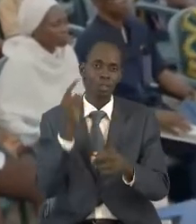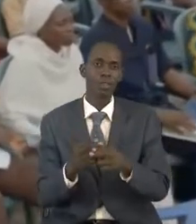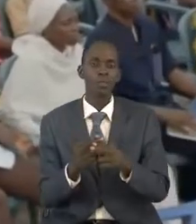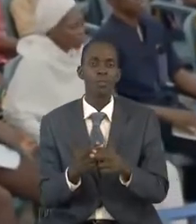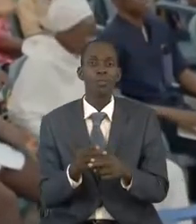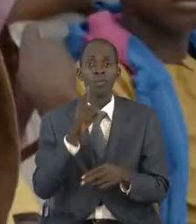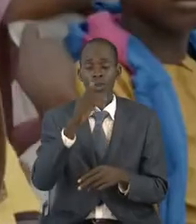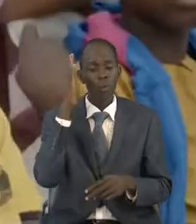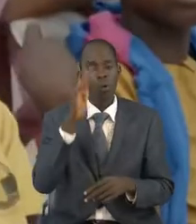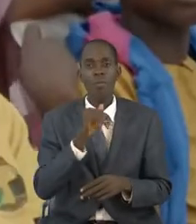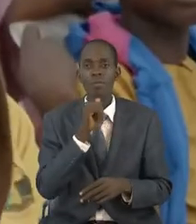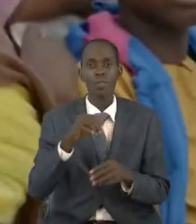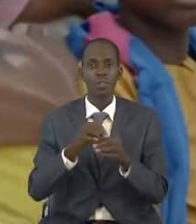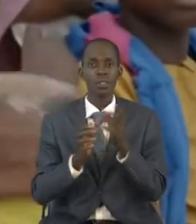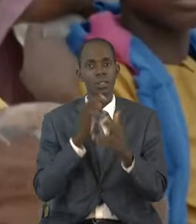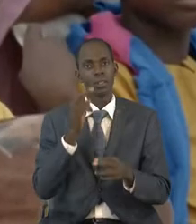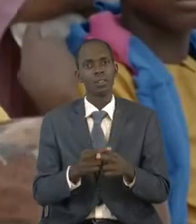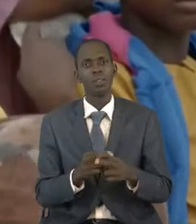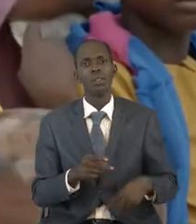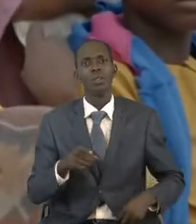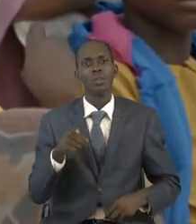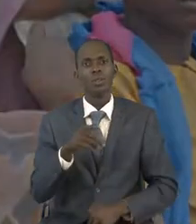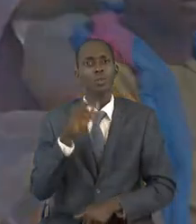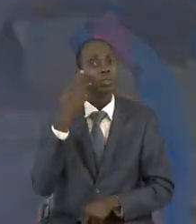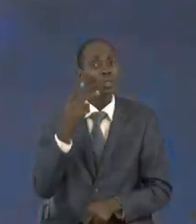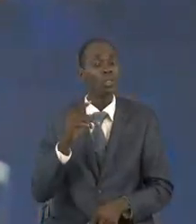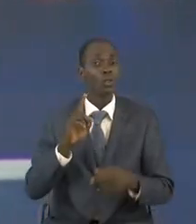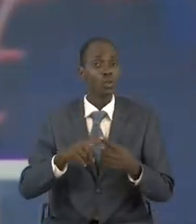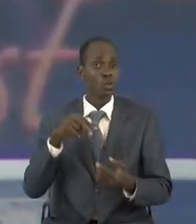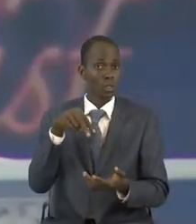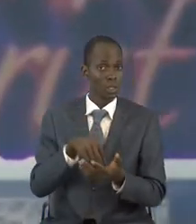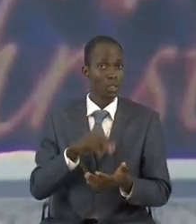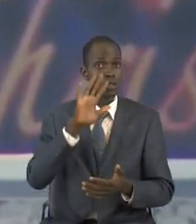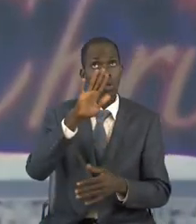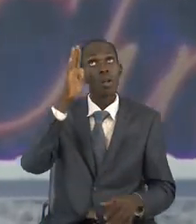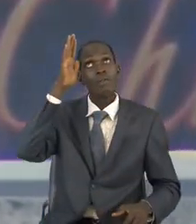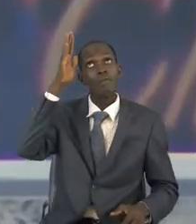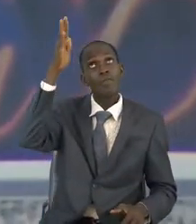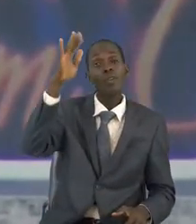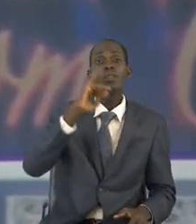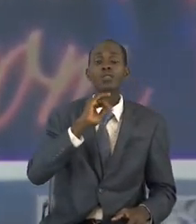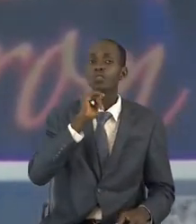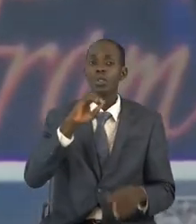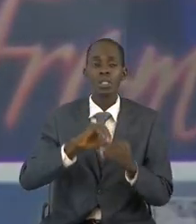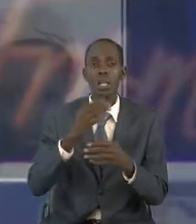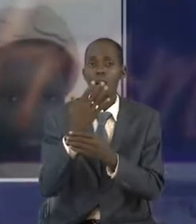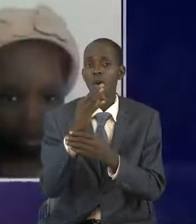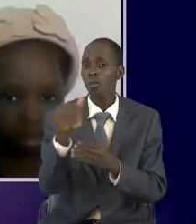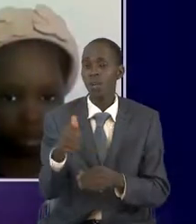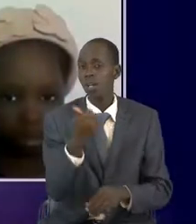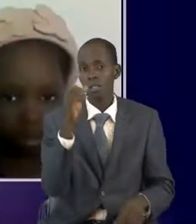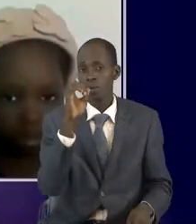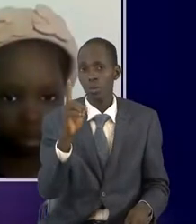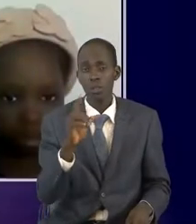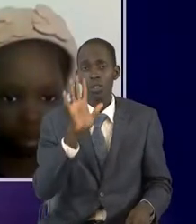will not. You know, to stand, your destiny is not in the hand of any man. Your decision,